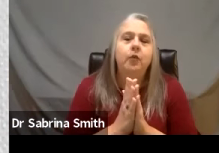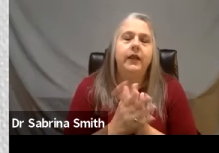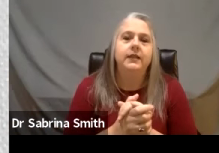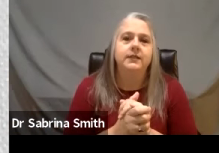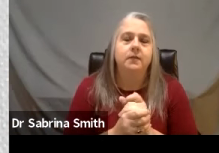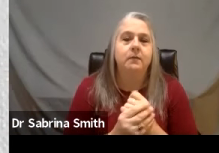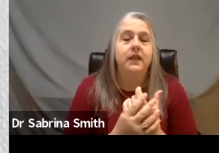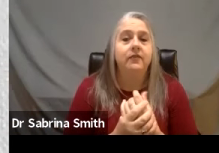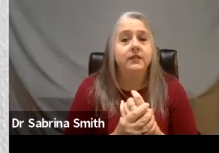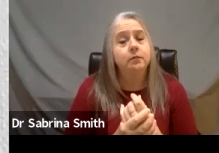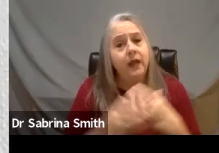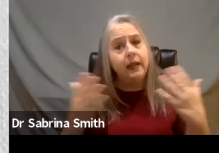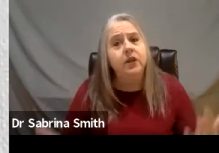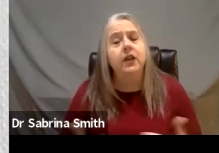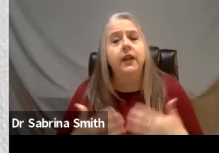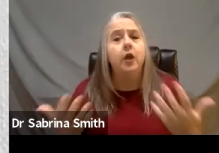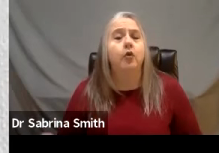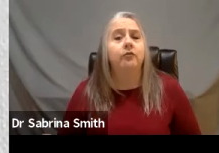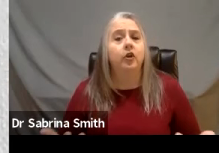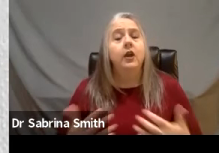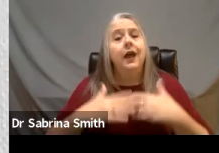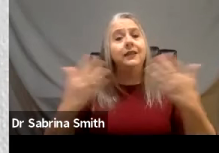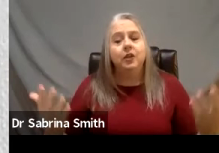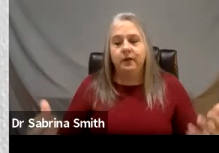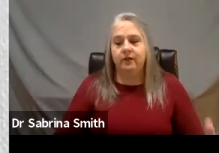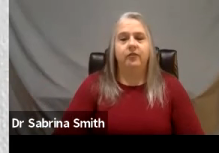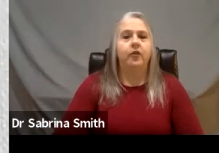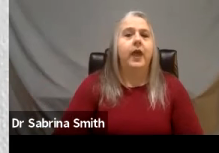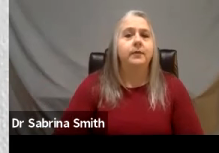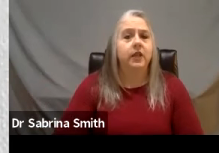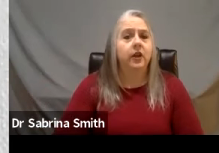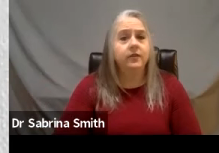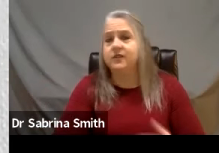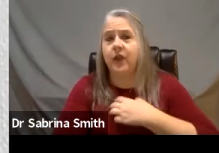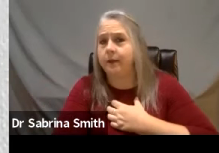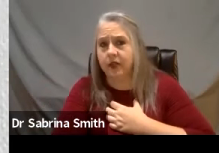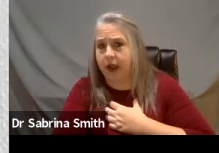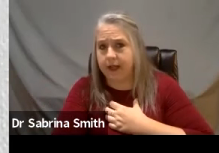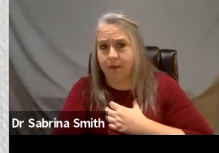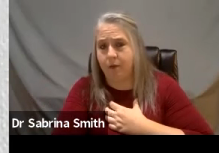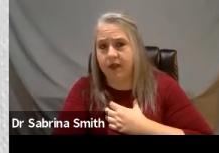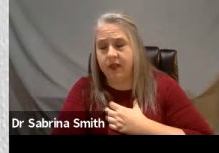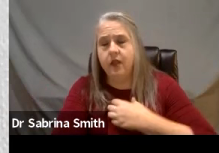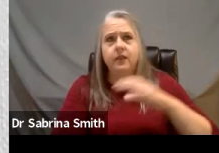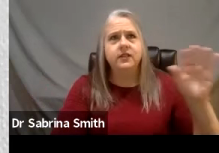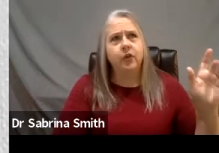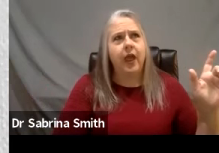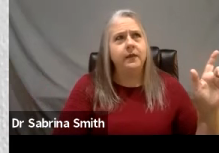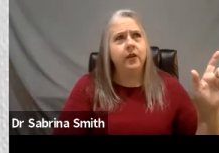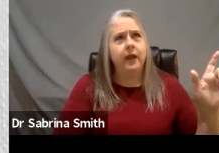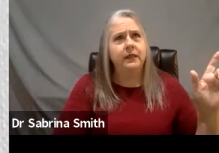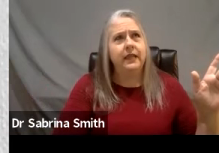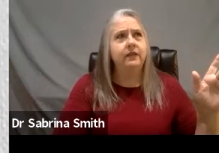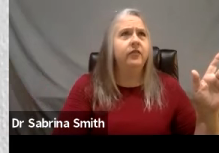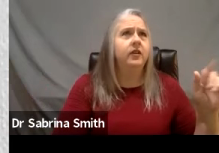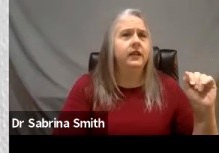really want to get to some of the meat of this, but I am going to kind of go over a little bit of the vocabulary. This vocabulary I didn't come up with. This